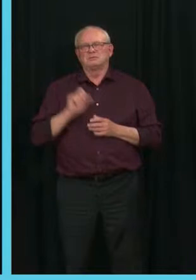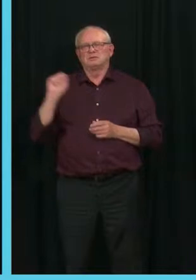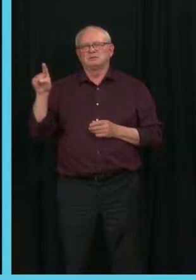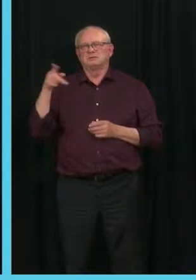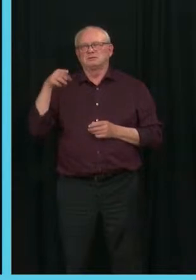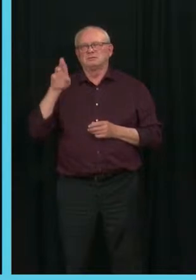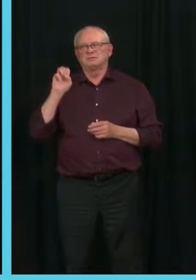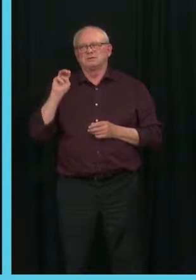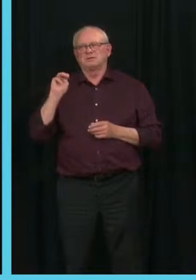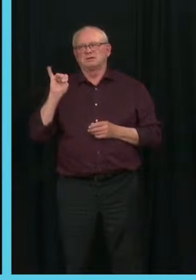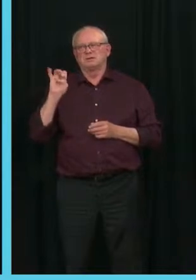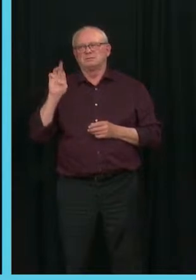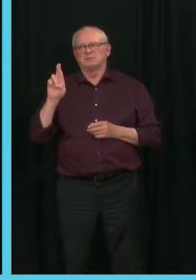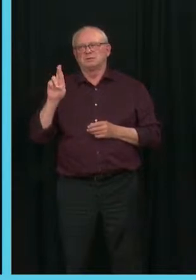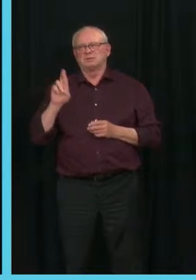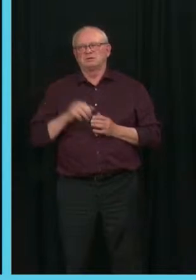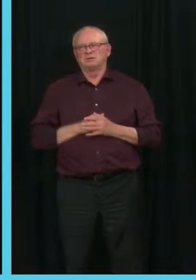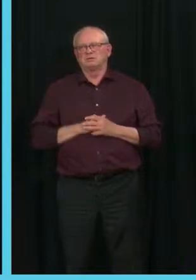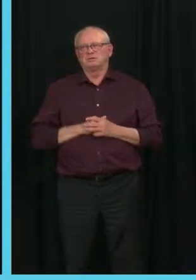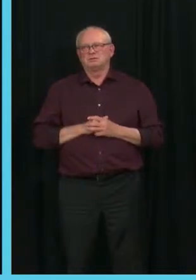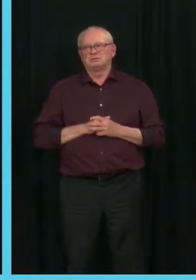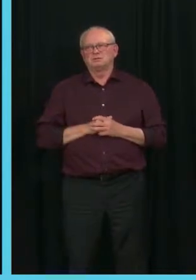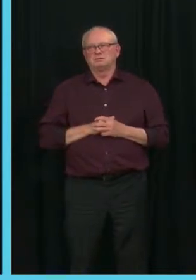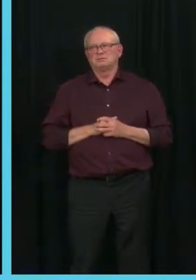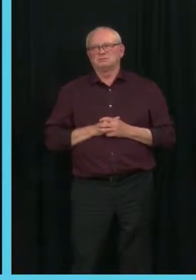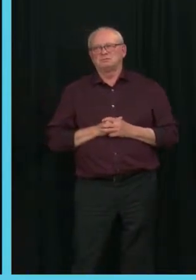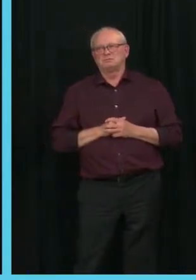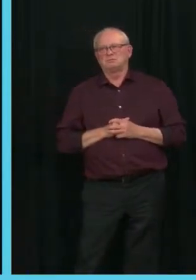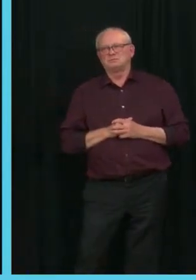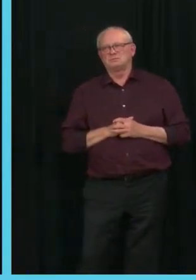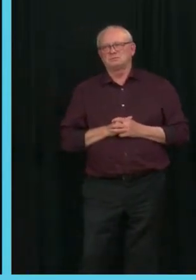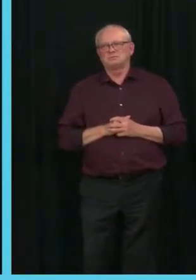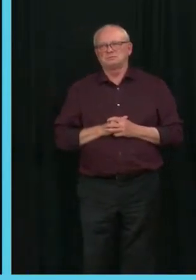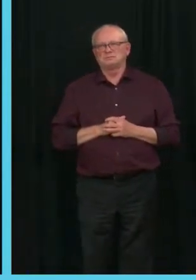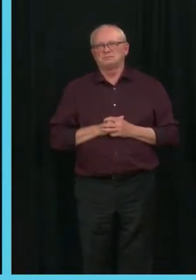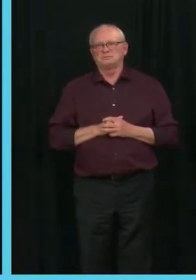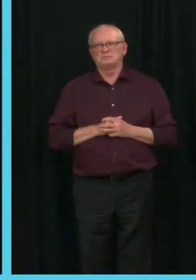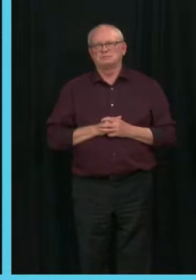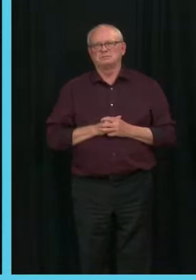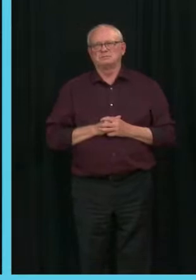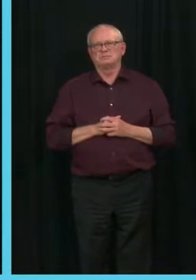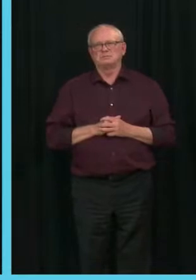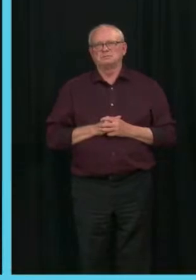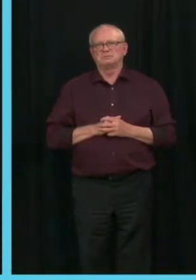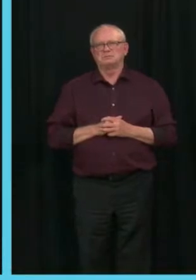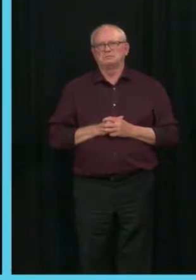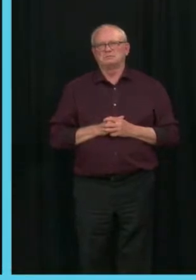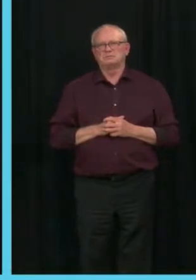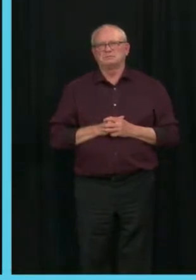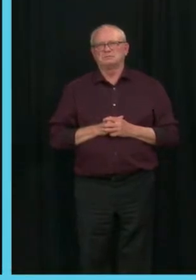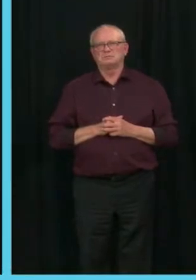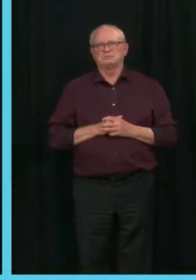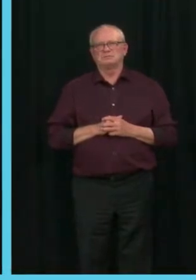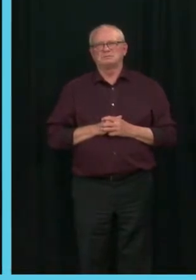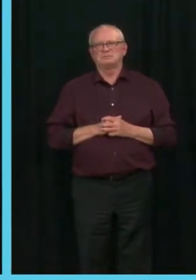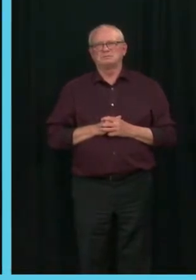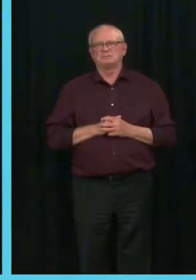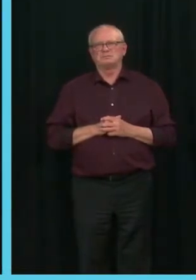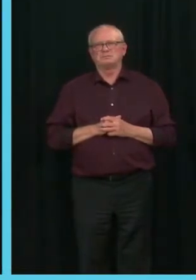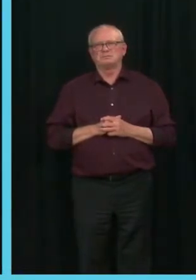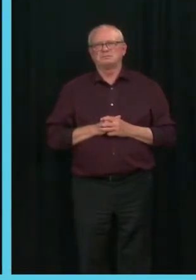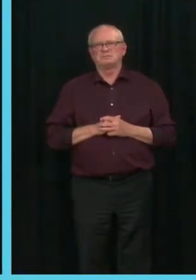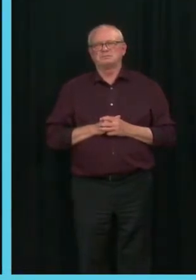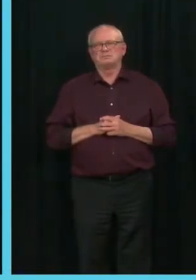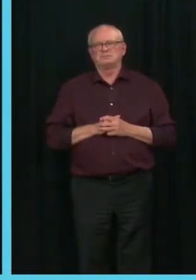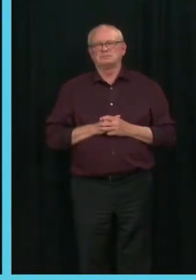We still keep following sort of some of the line of questioning that Don Bray did earlier. We still keep hearing that somehow there'll be